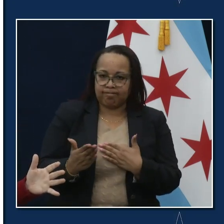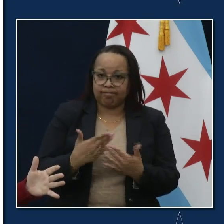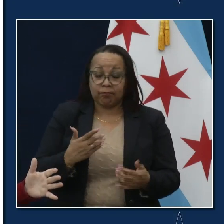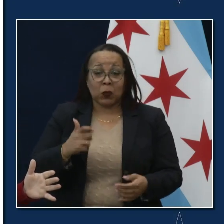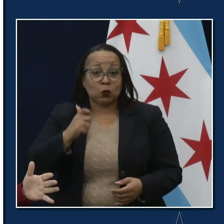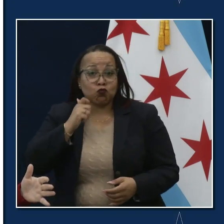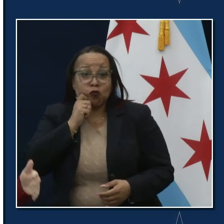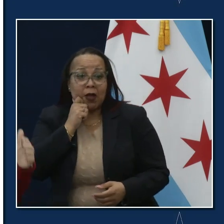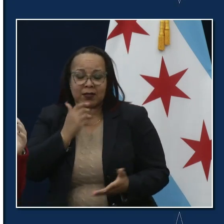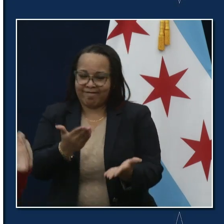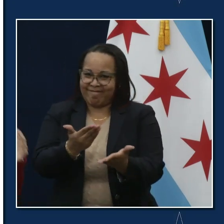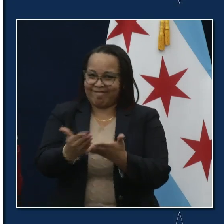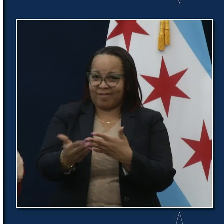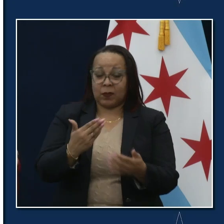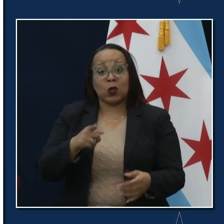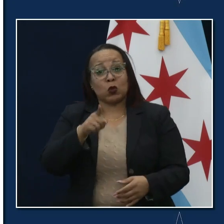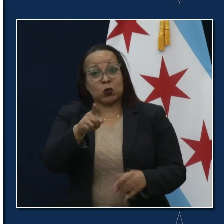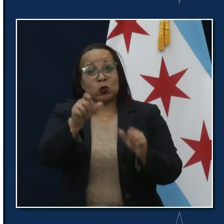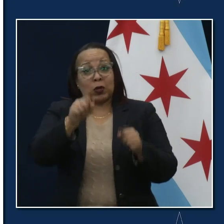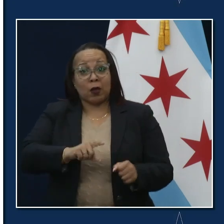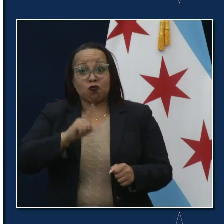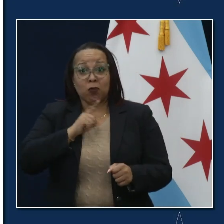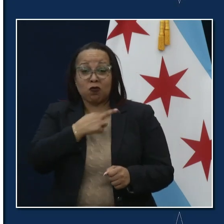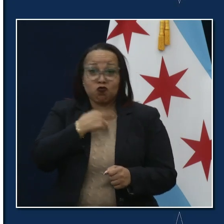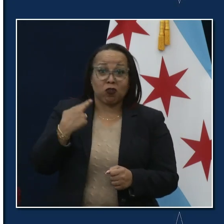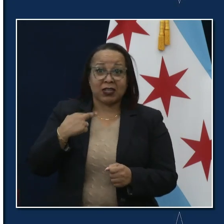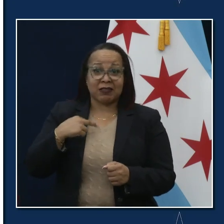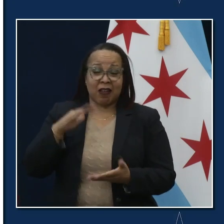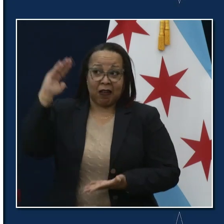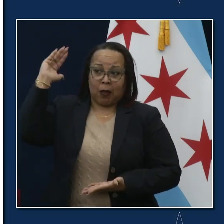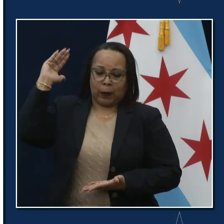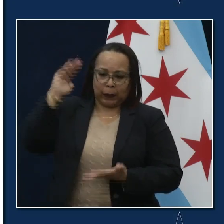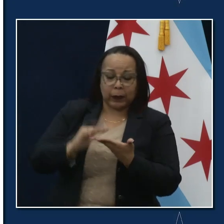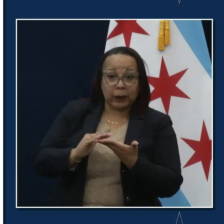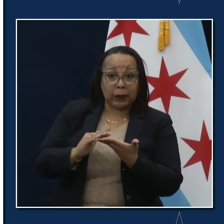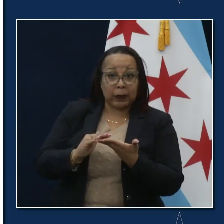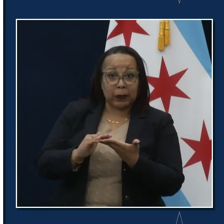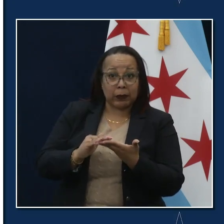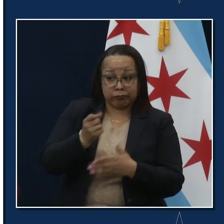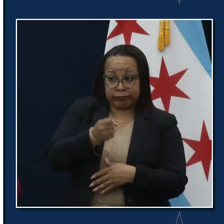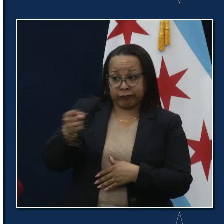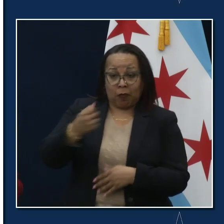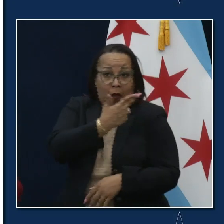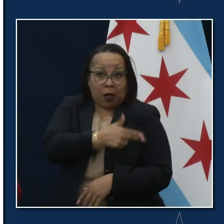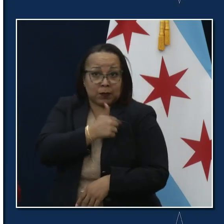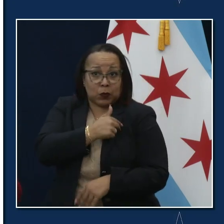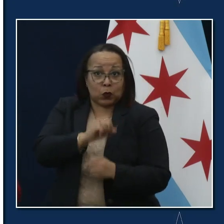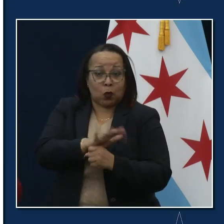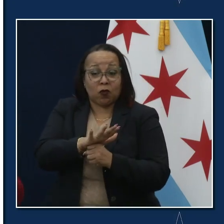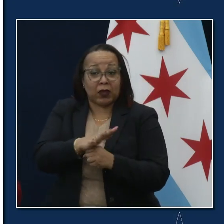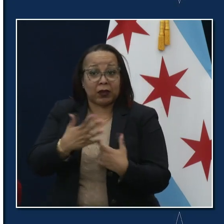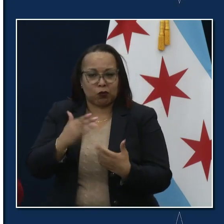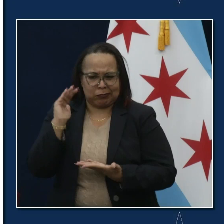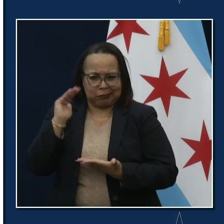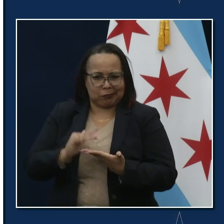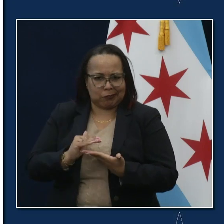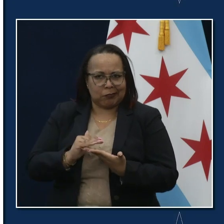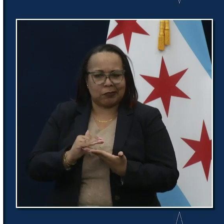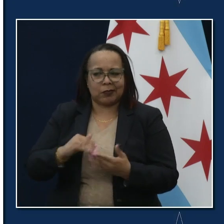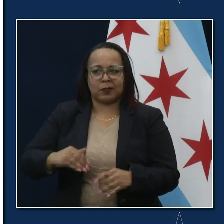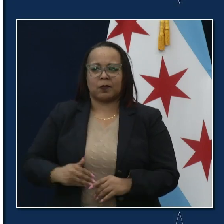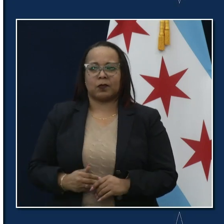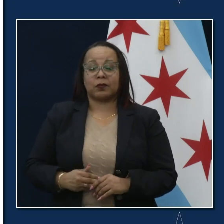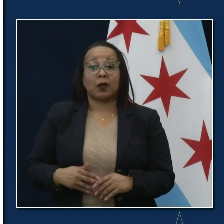race, ethnicity. You can cut your risk of ending up in the hospital with COVID to a